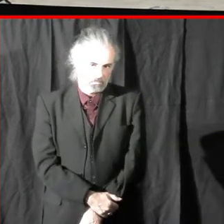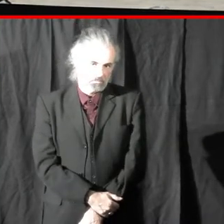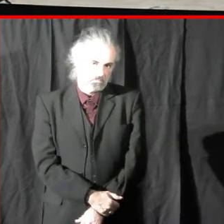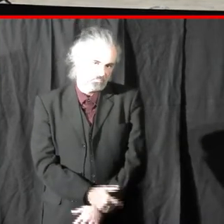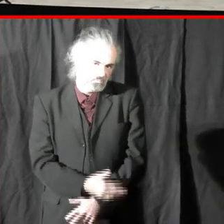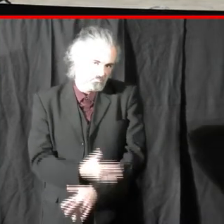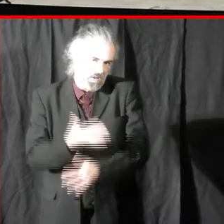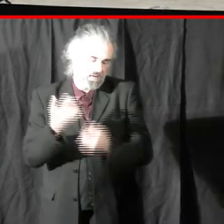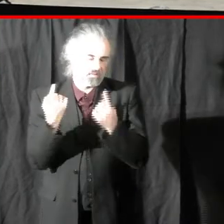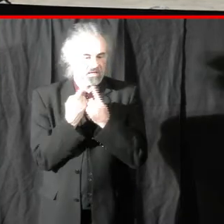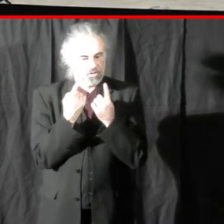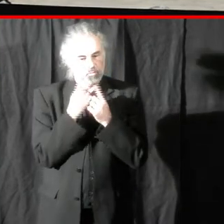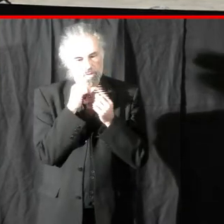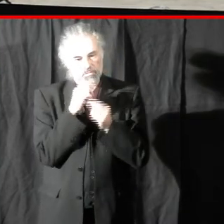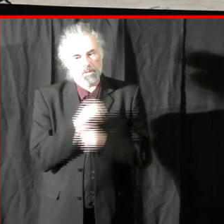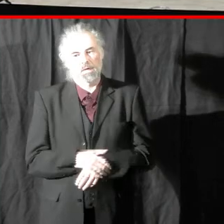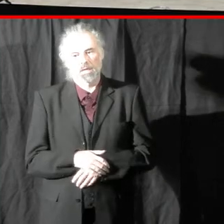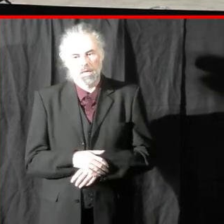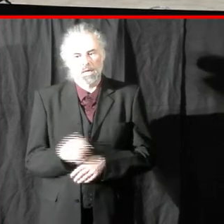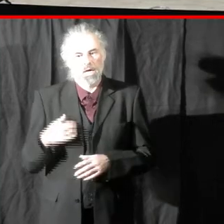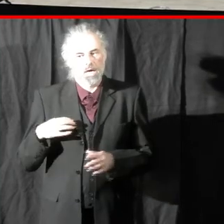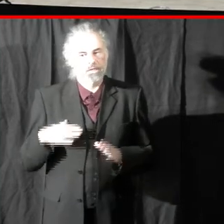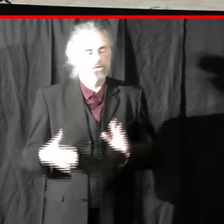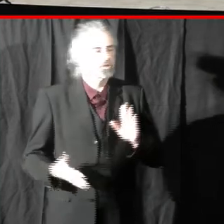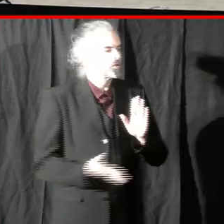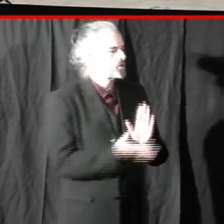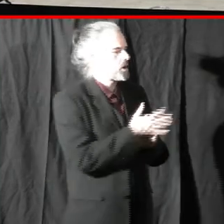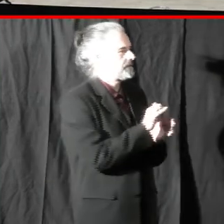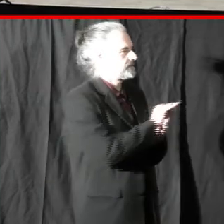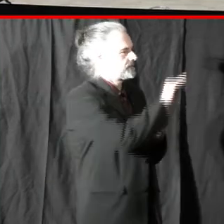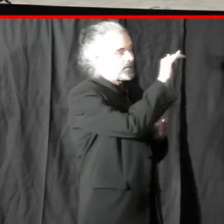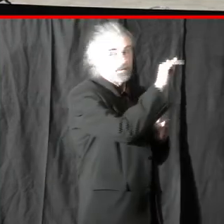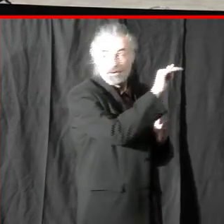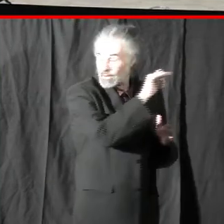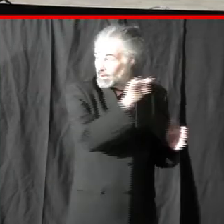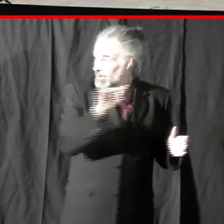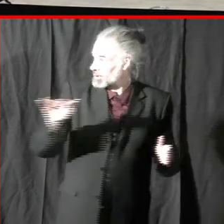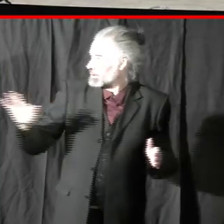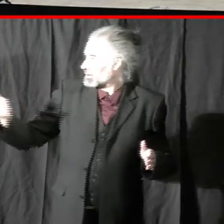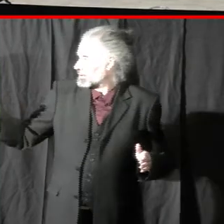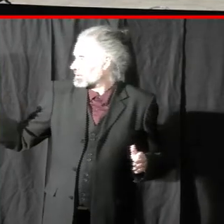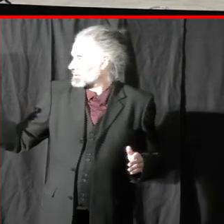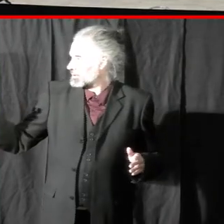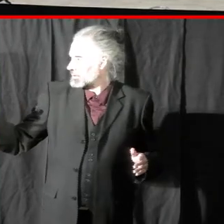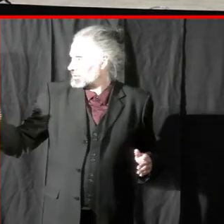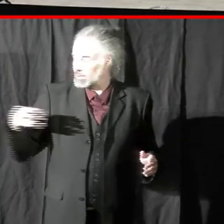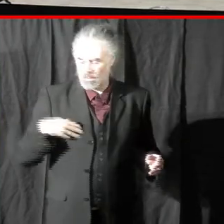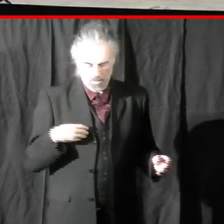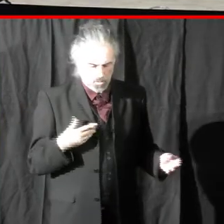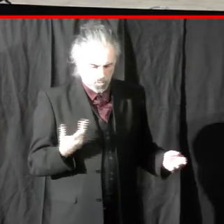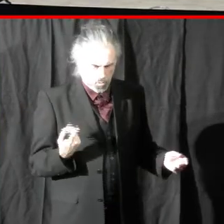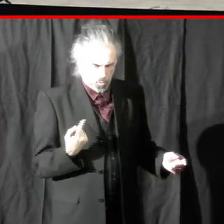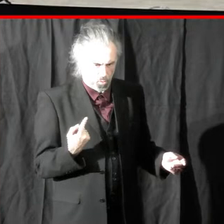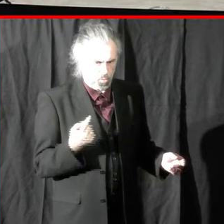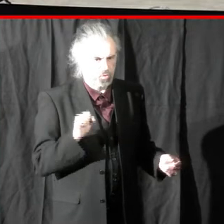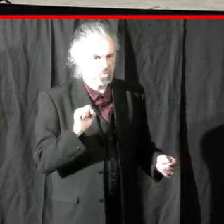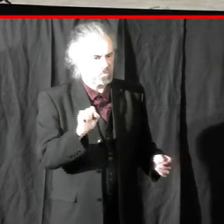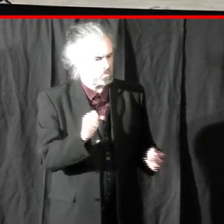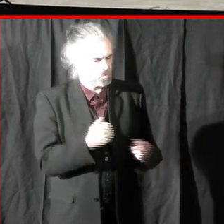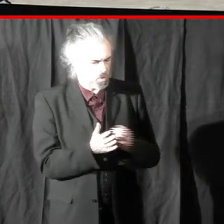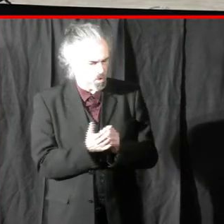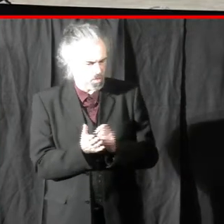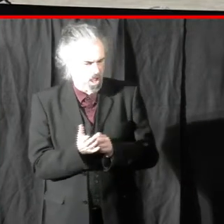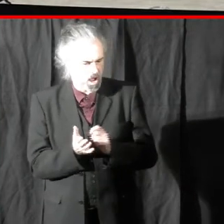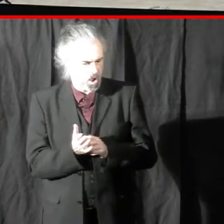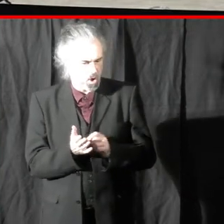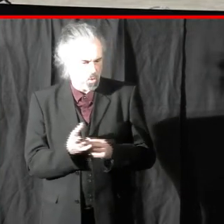possible. Yeah, I've really got to make it to the airport, okay. Sorry. So I'll just chase up one of your co-authors. Yep, sure. So you